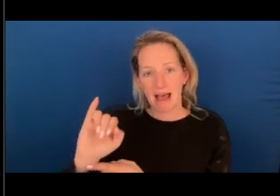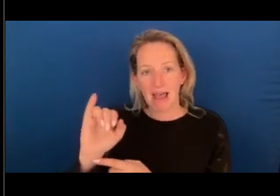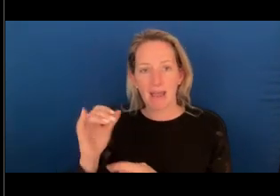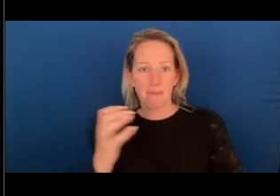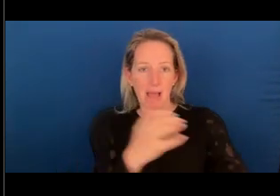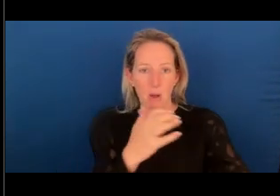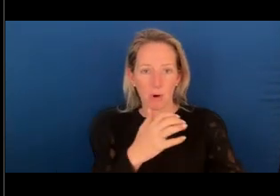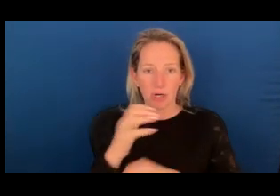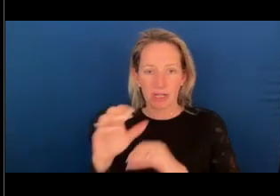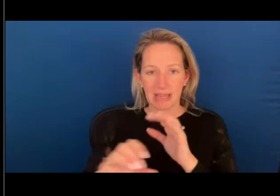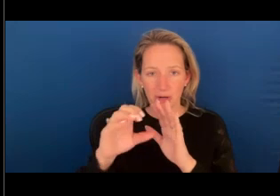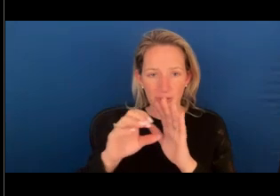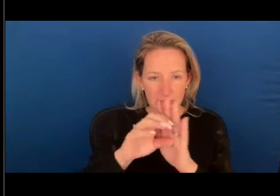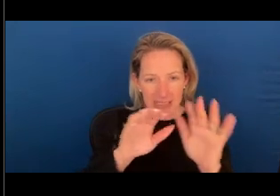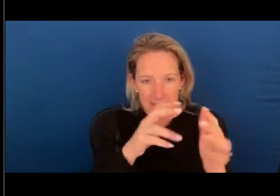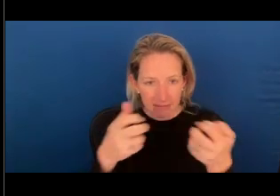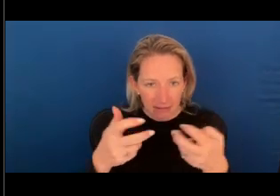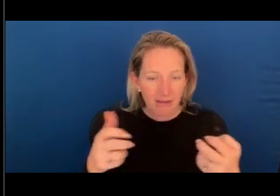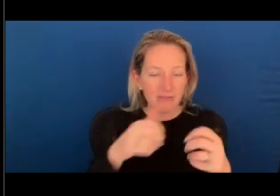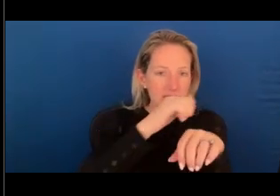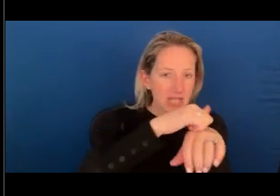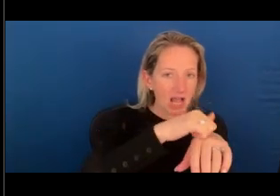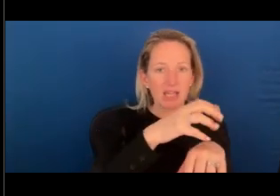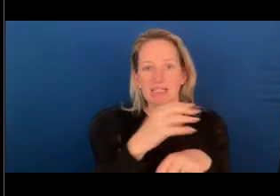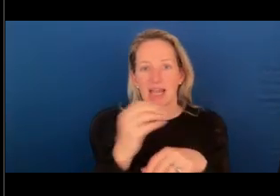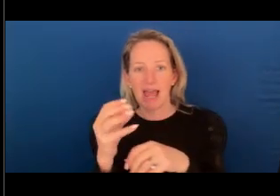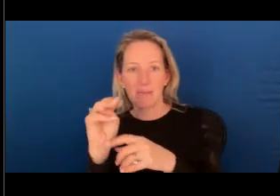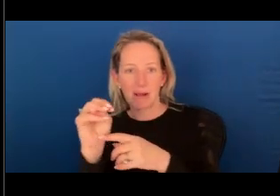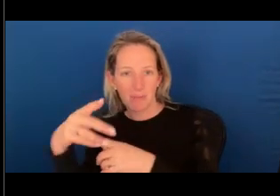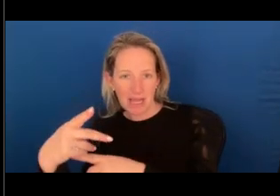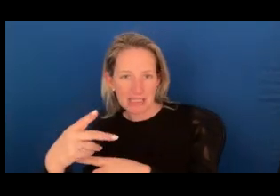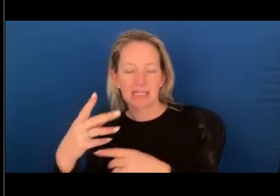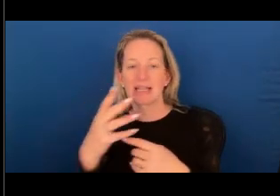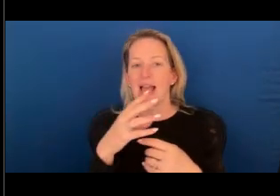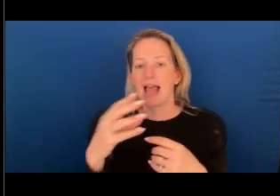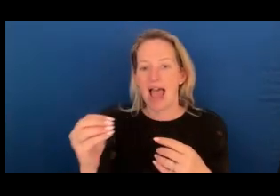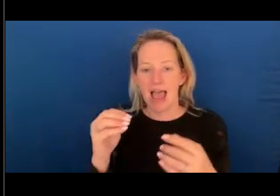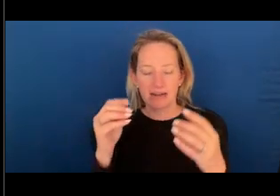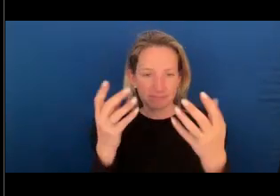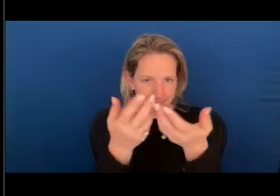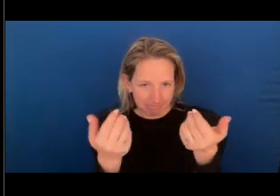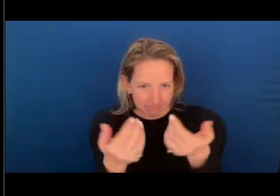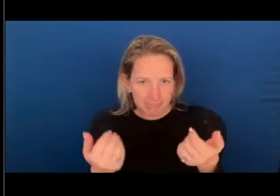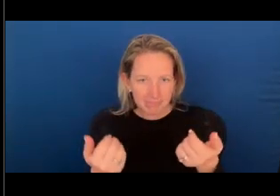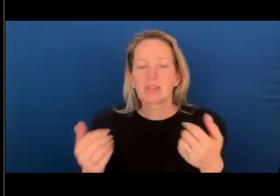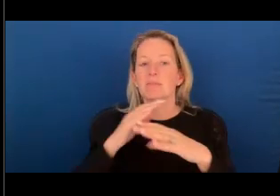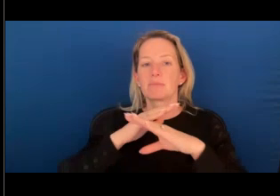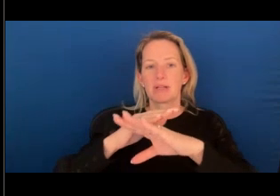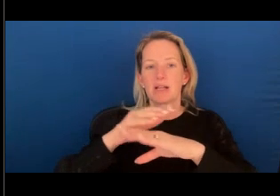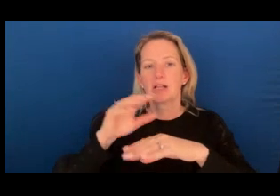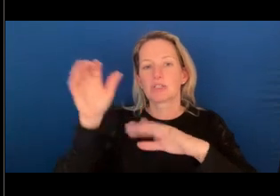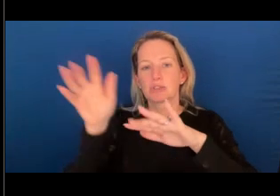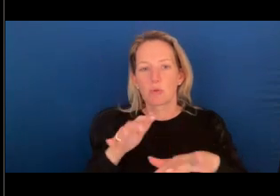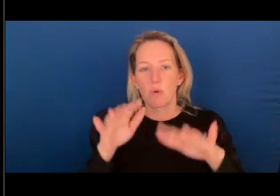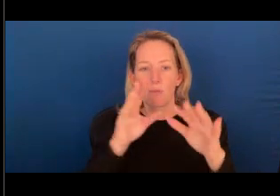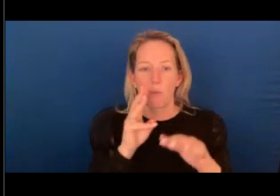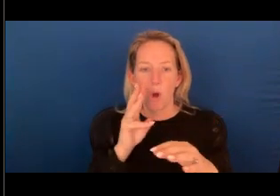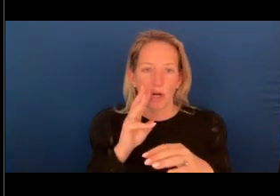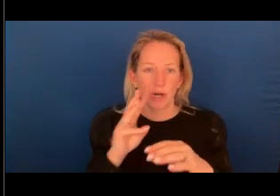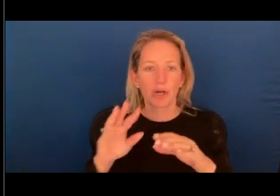Characterization of Solids and Microplastics in Stormwater Runoff and Their Mitigation via Green and Gray Infrastructure in Urban Coastal